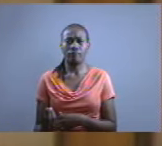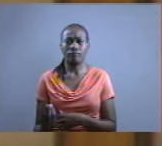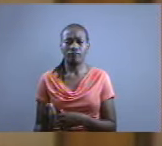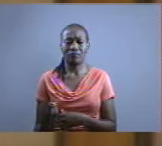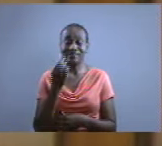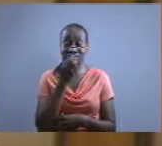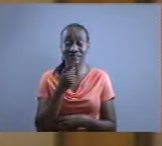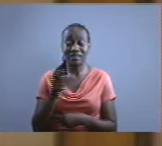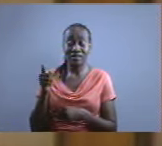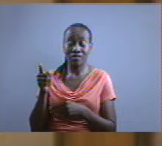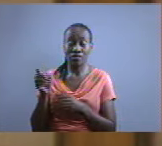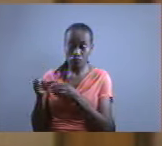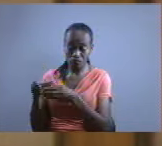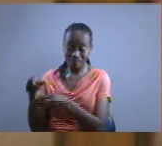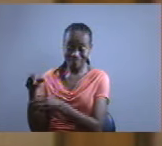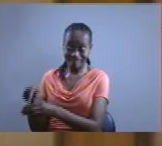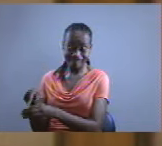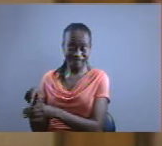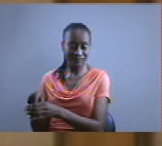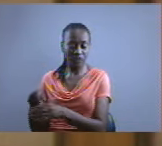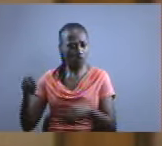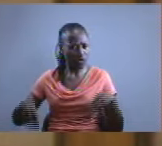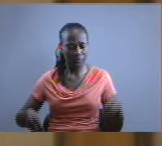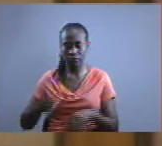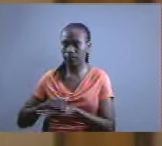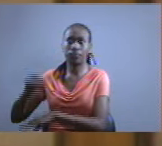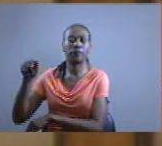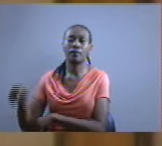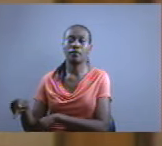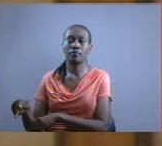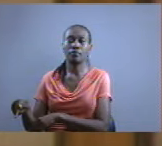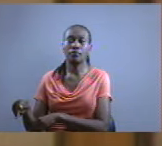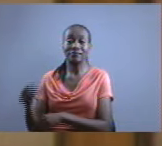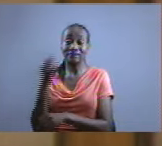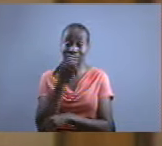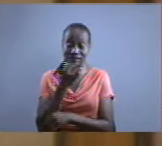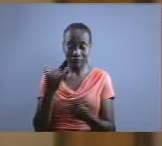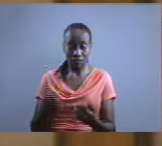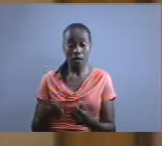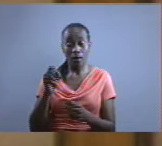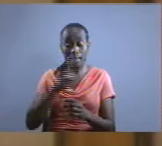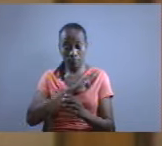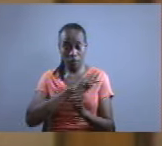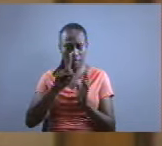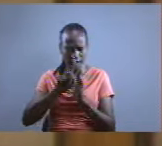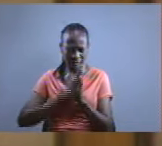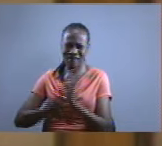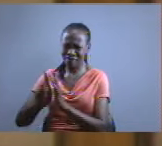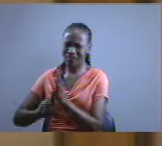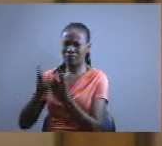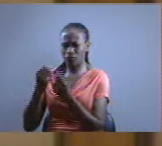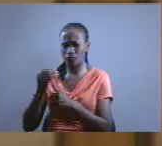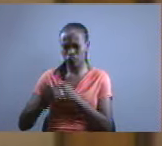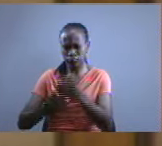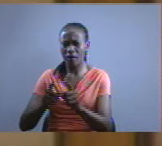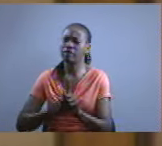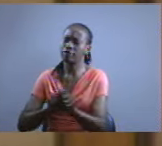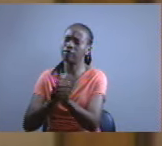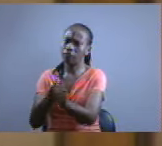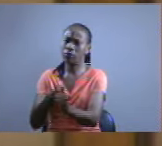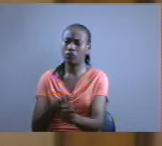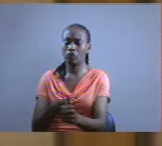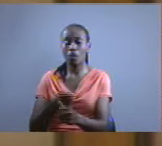the dysfunctional and corrupt reputation of the NYDA and say the failure of the board to follow proper procedure with regards to the